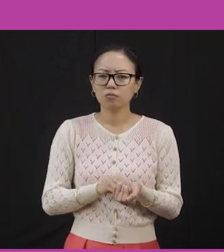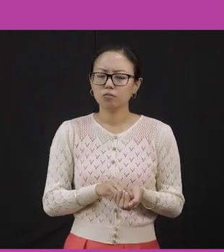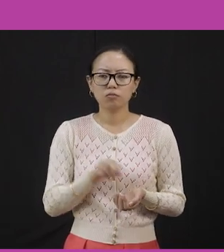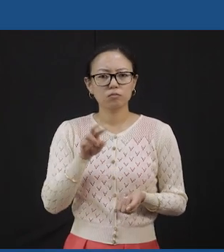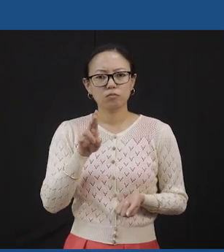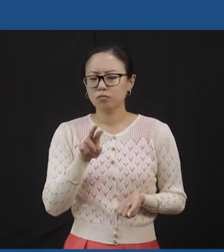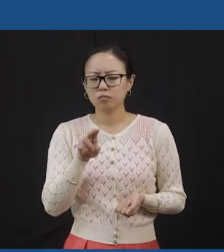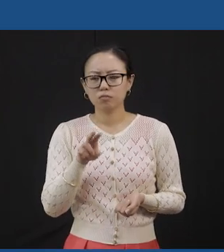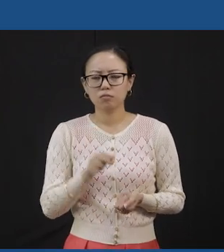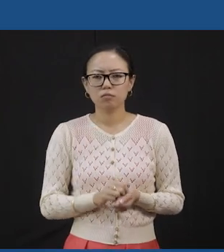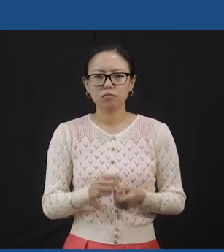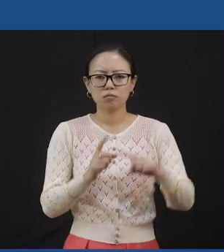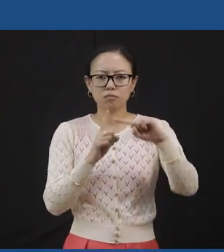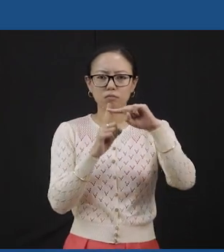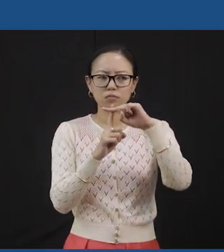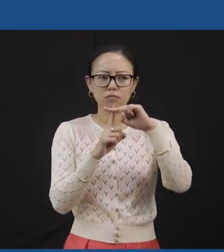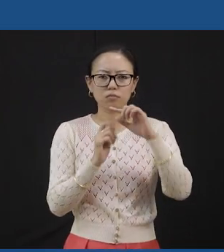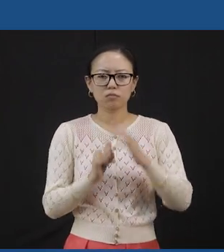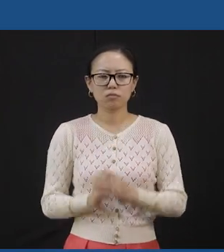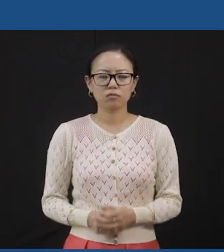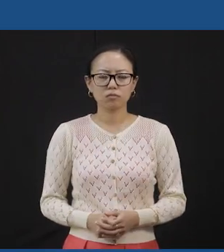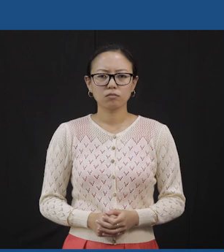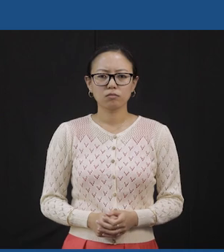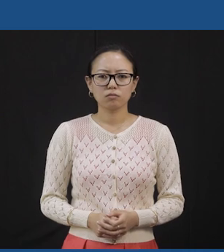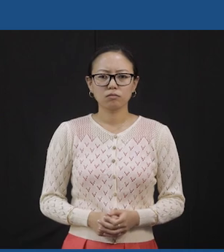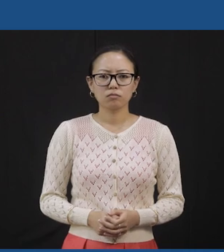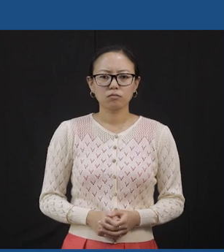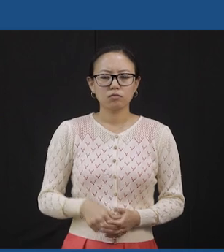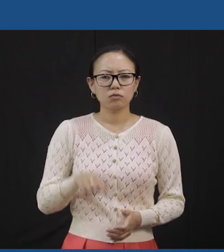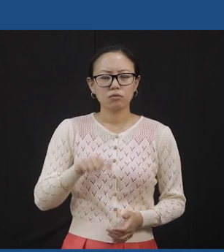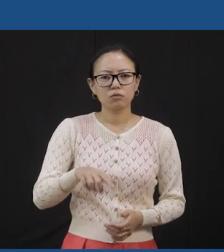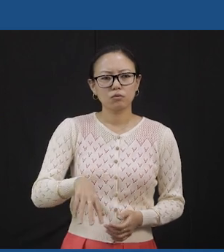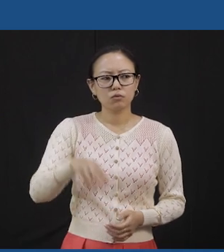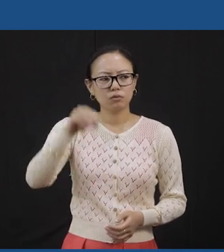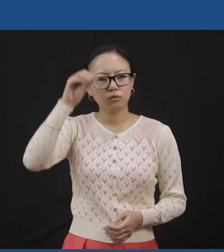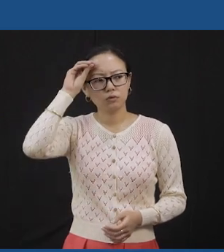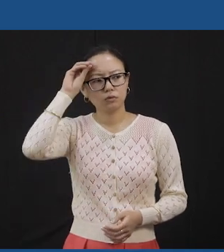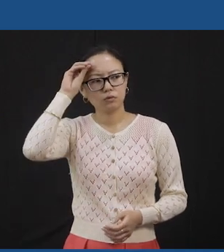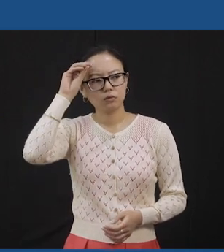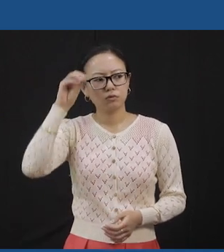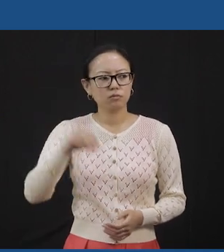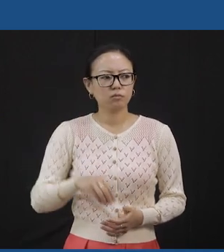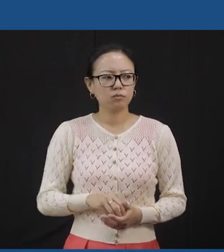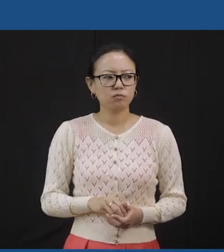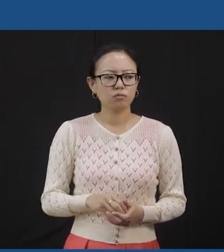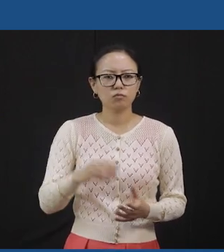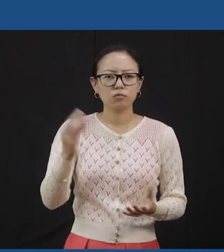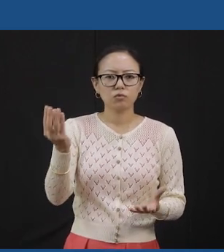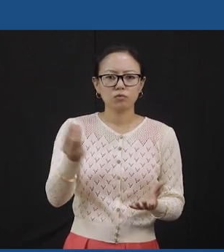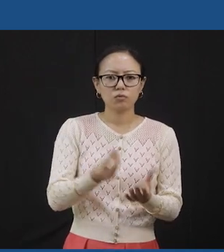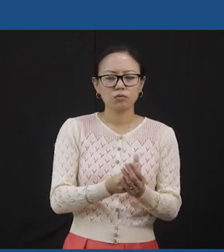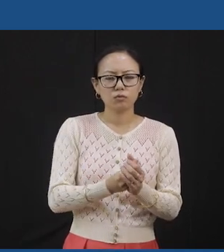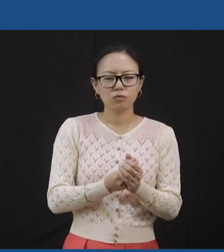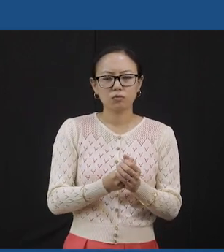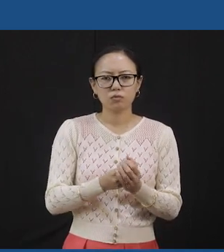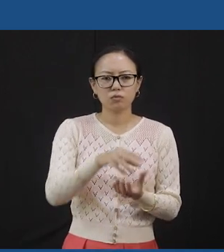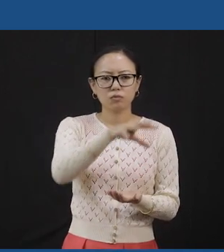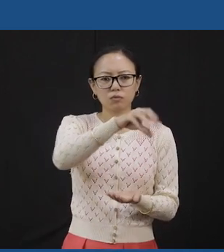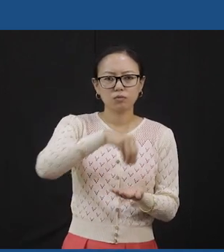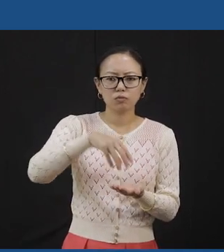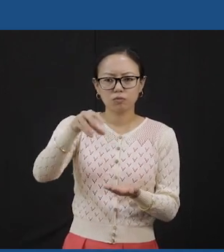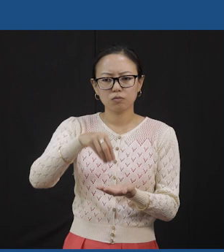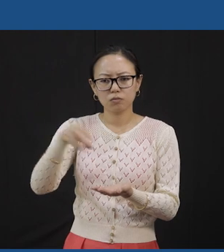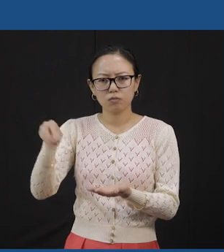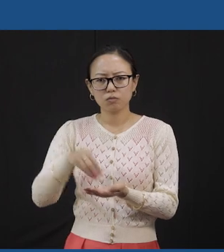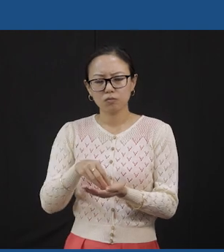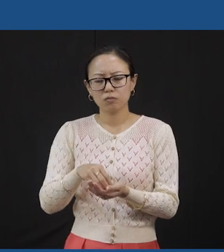addition. So today we will learn about addition without regrouping. And regrouping means